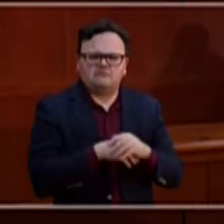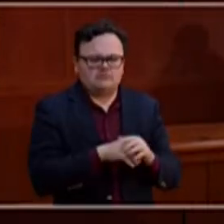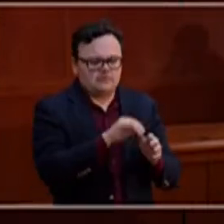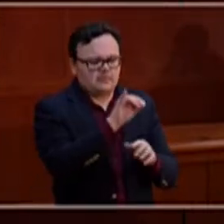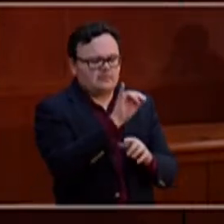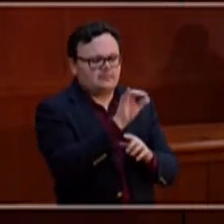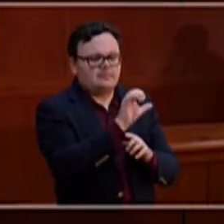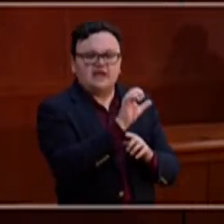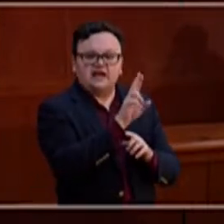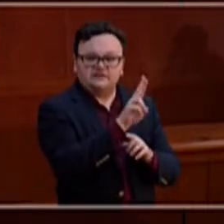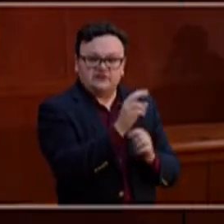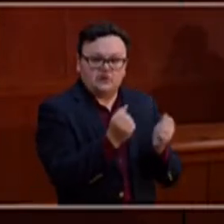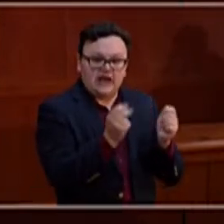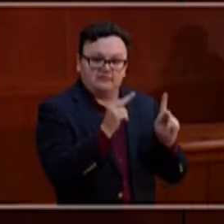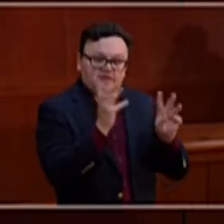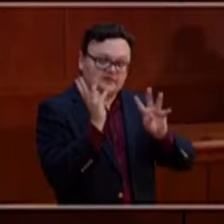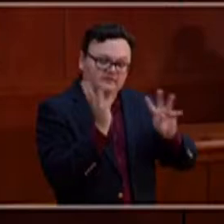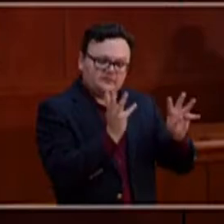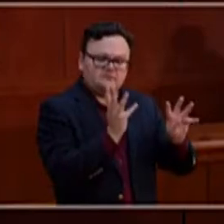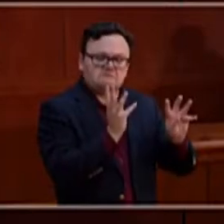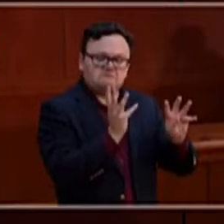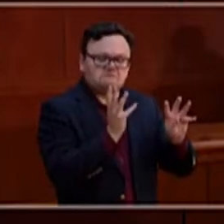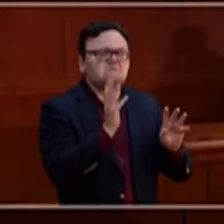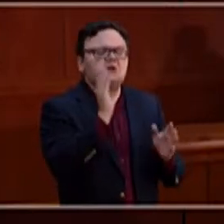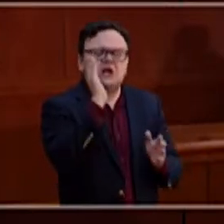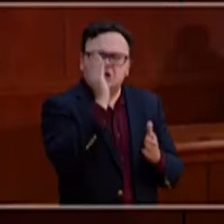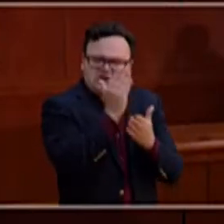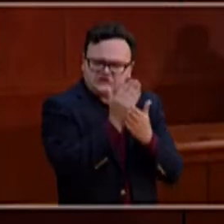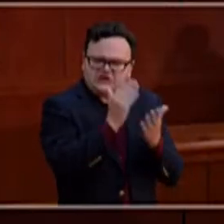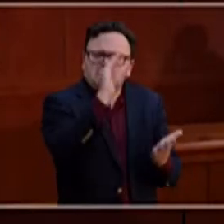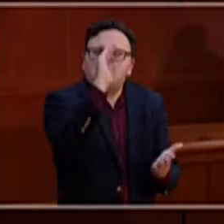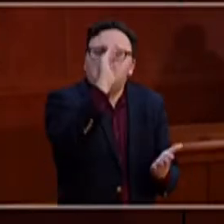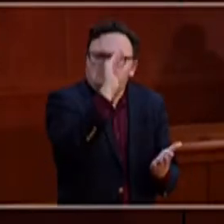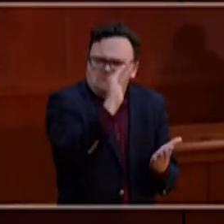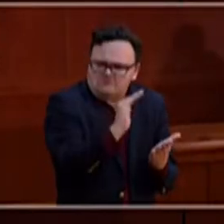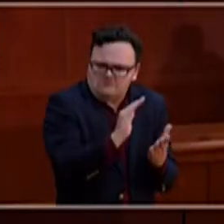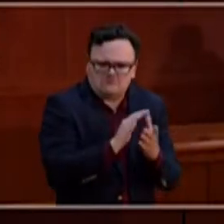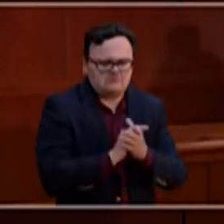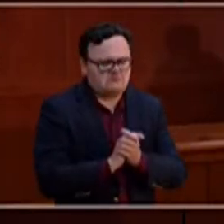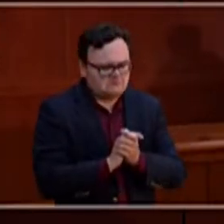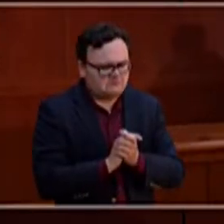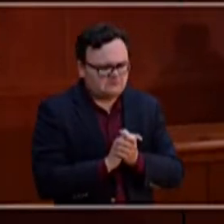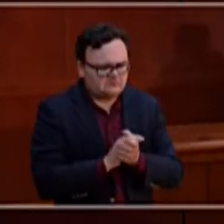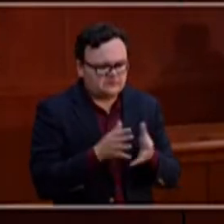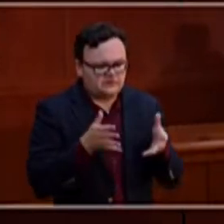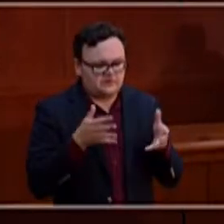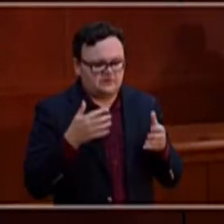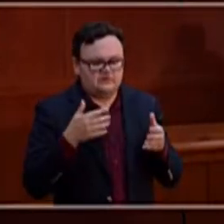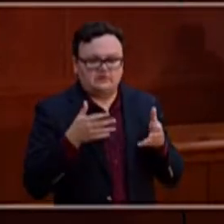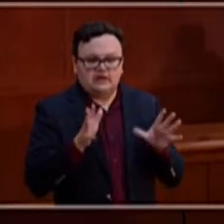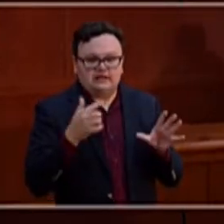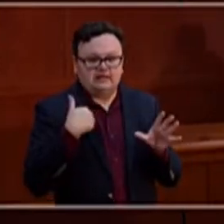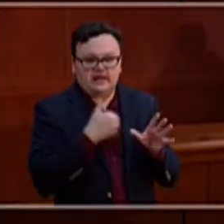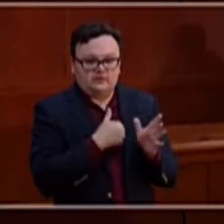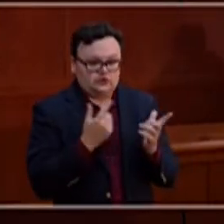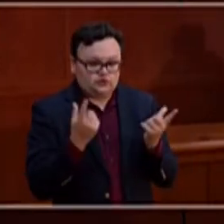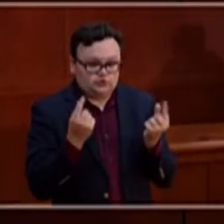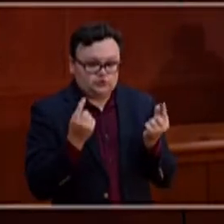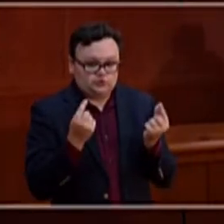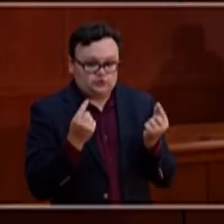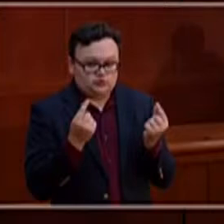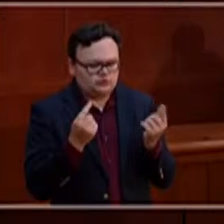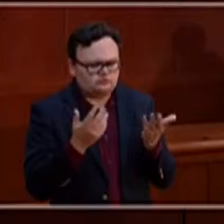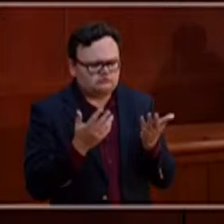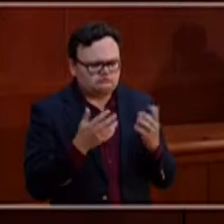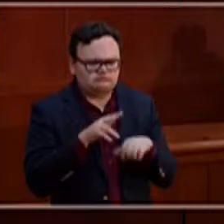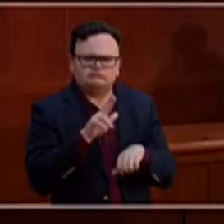decrease in ICU volume. And overall, what this has allowed us to do with our preparation is to do what we normally